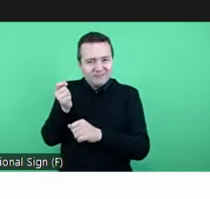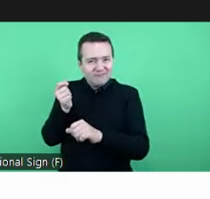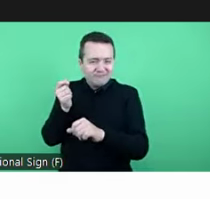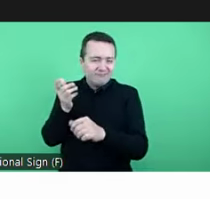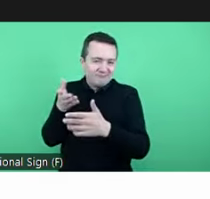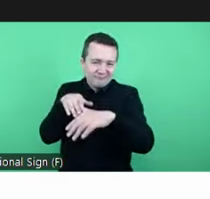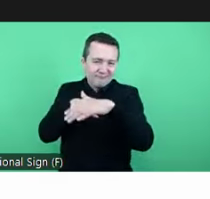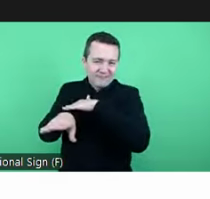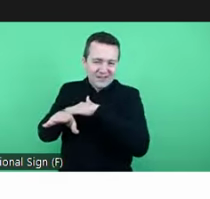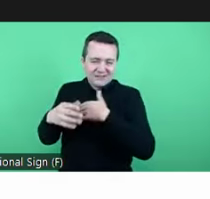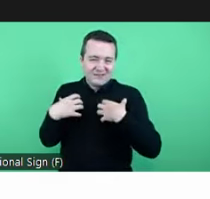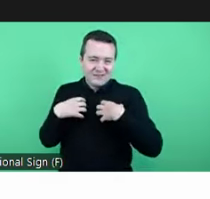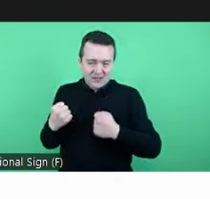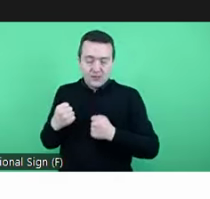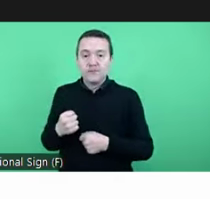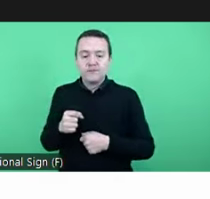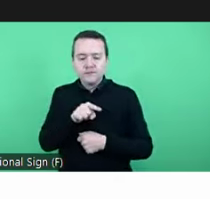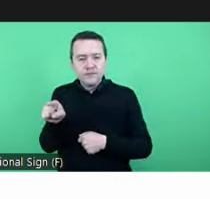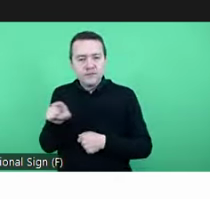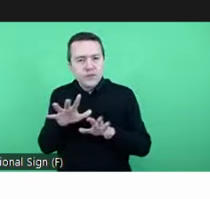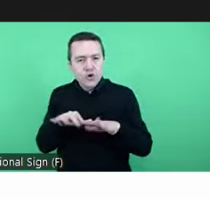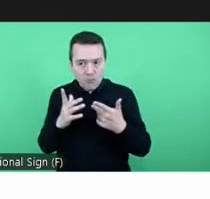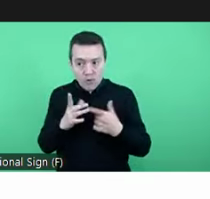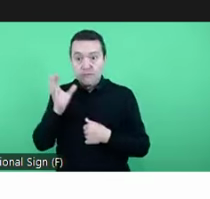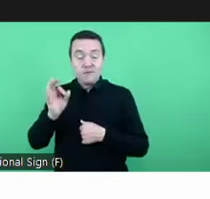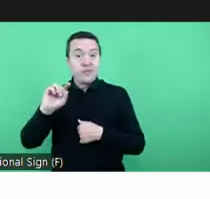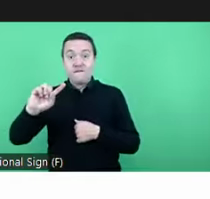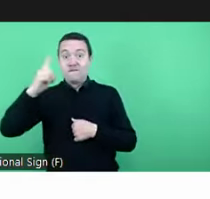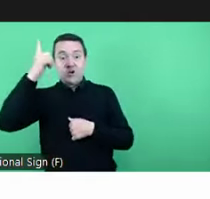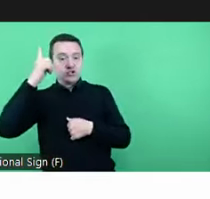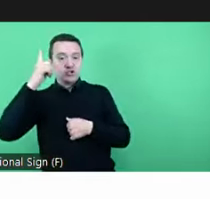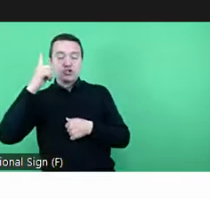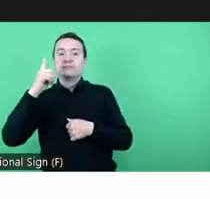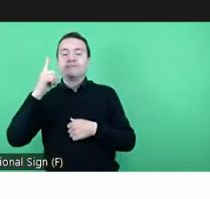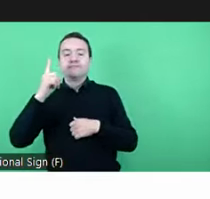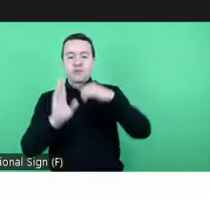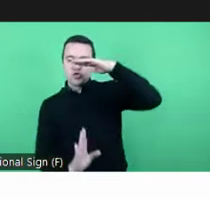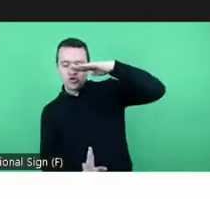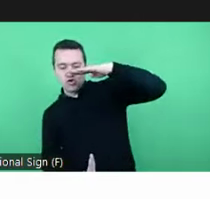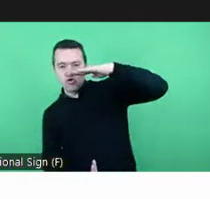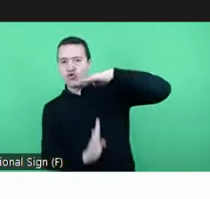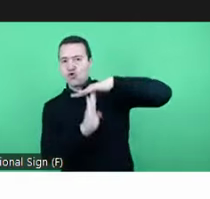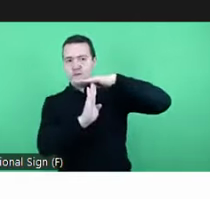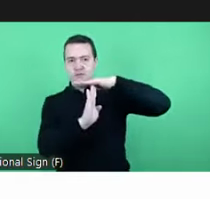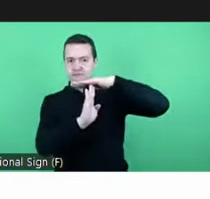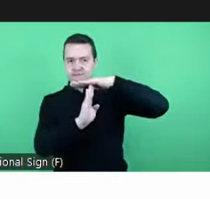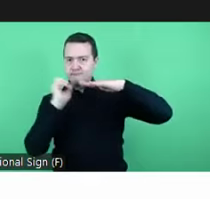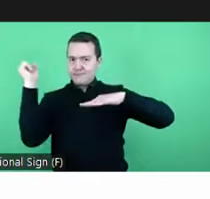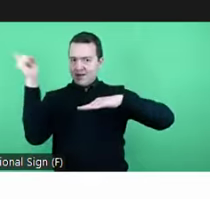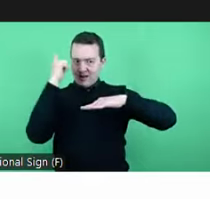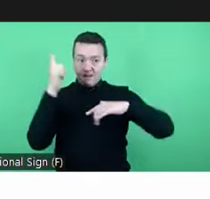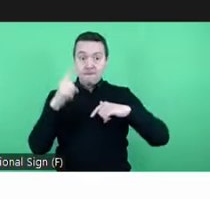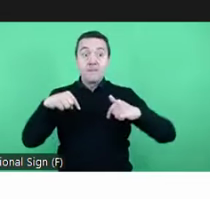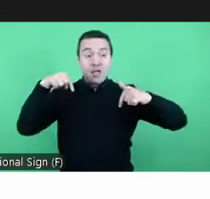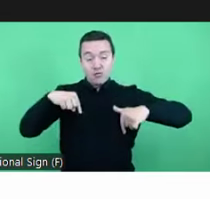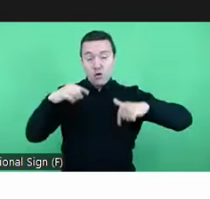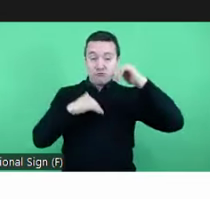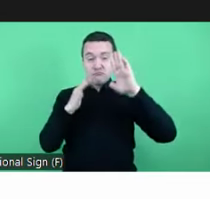contarles que enforced en in our primer country. lugar existe And to tell you un that tope first, general al there copago is a y general las cap tasas, to hoy las tasas co-payments, moderadoras están co-pays. regidas